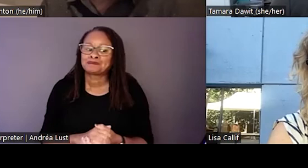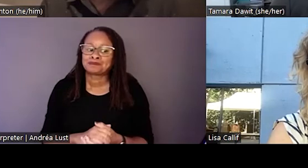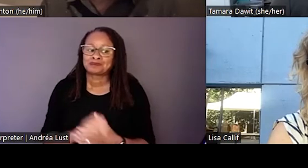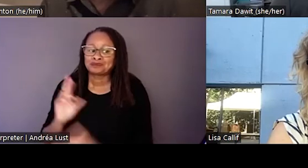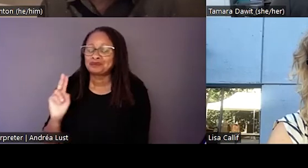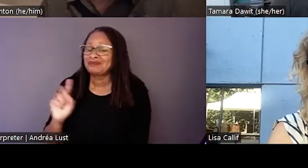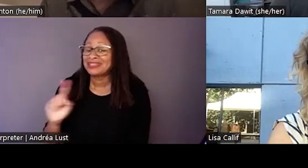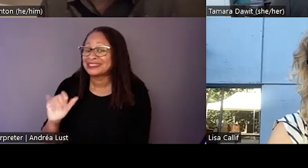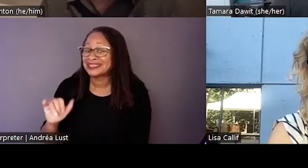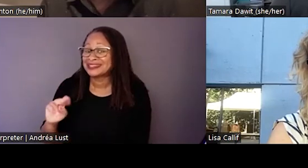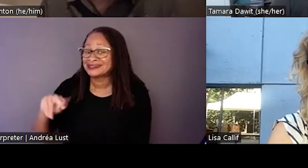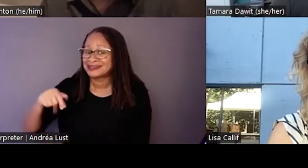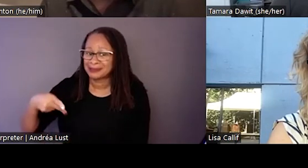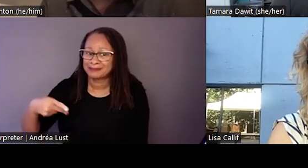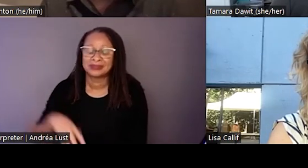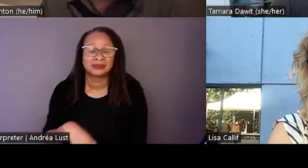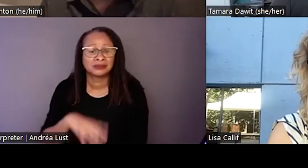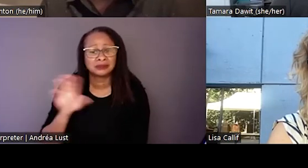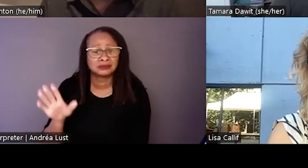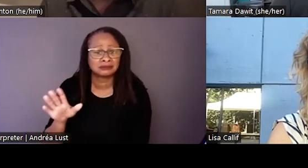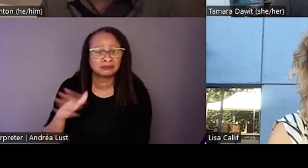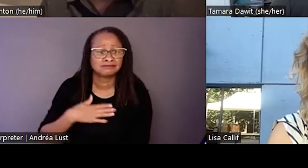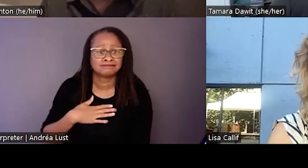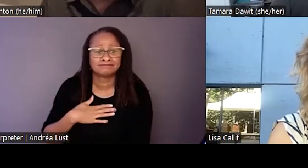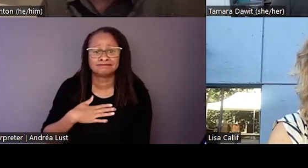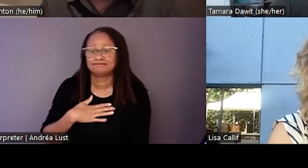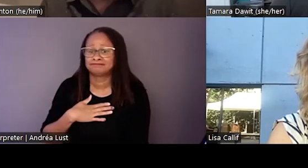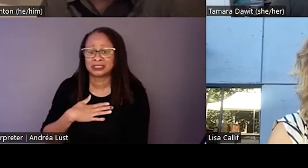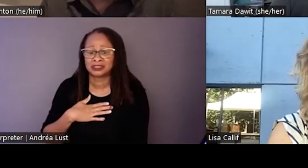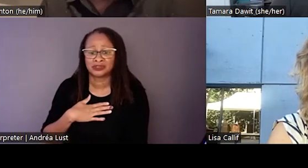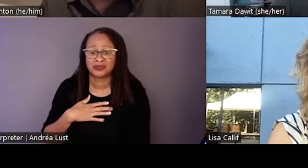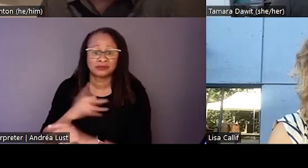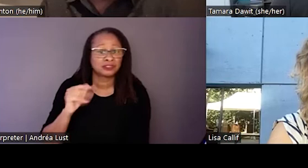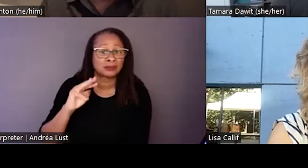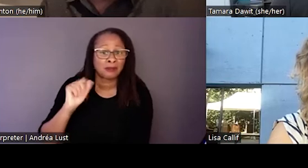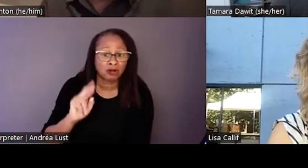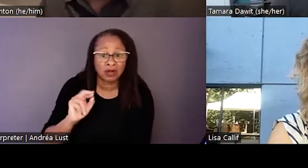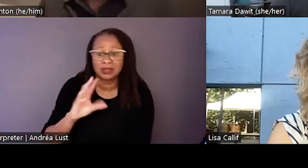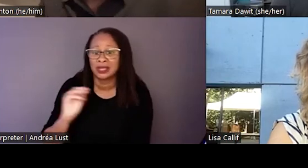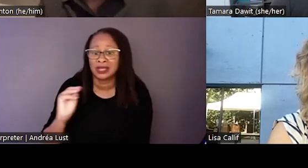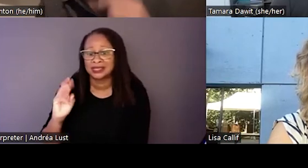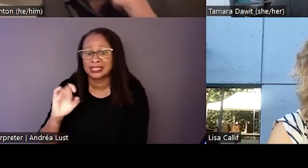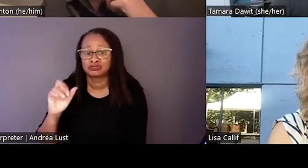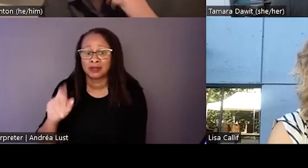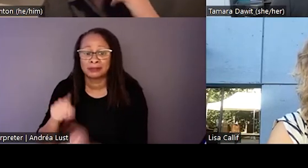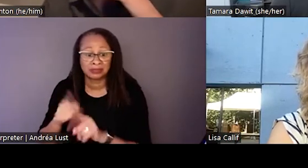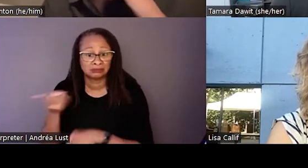that this question goes to Tamara and Ezra, but Megan and Lisa, feel free to also interrupt. That